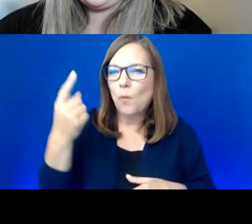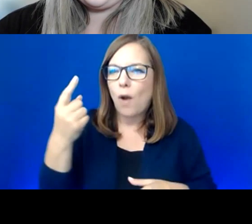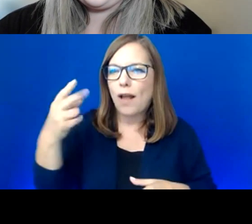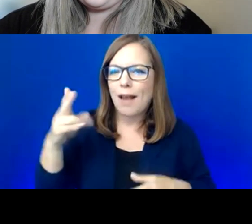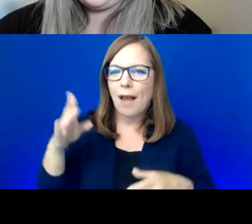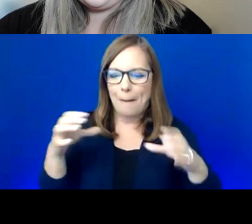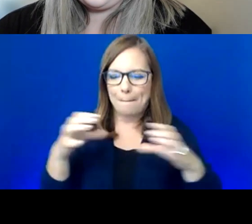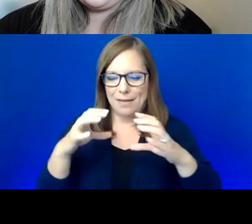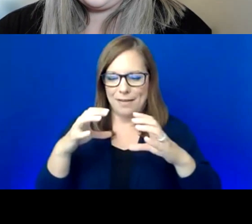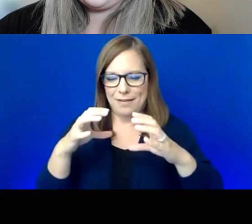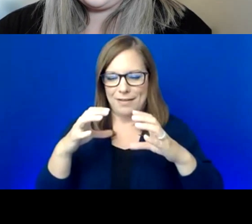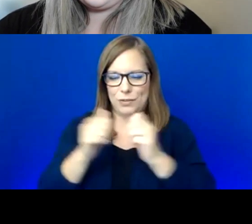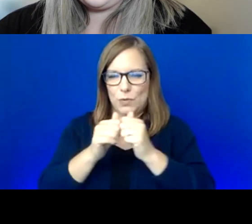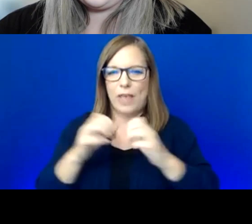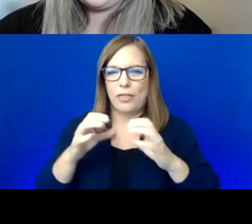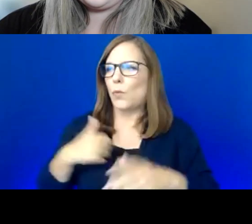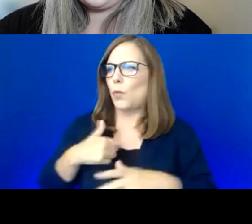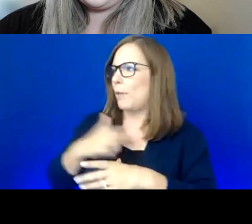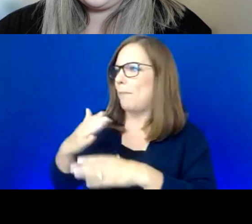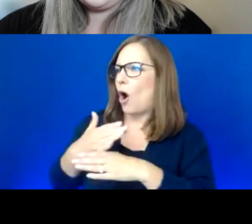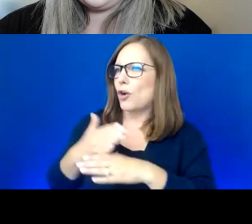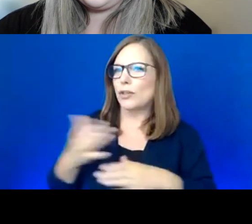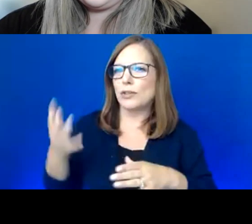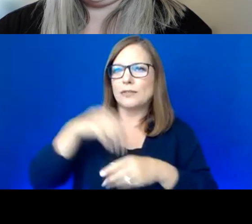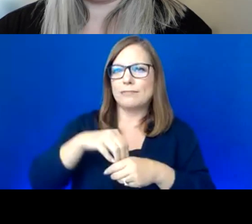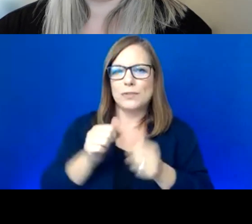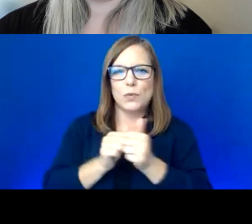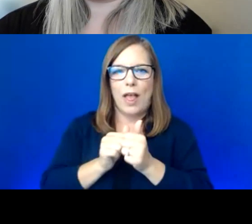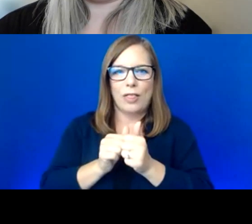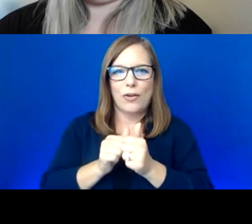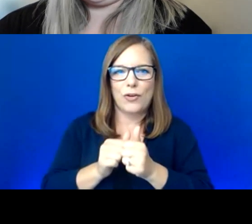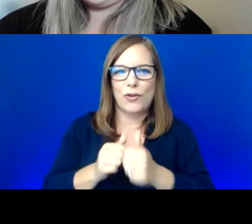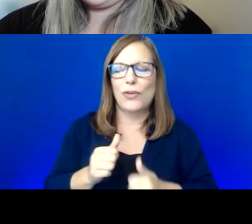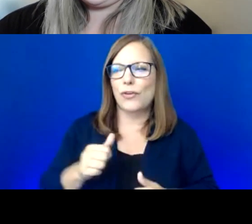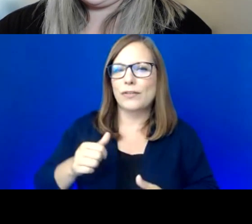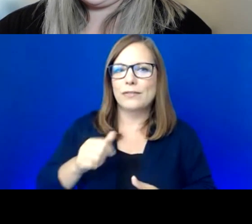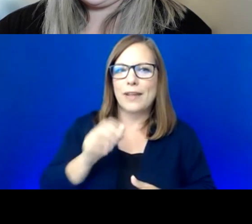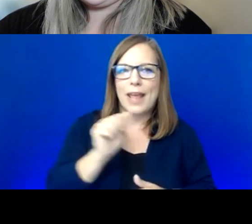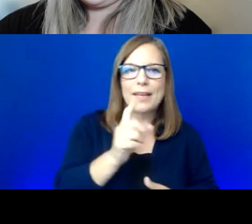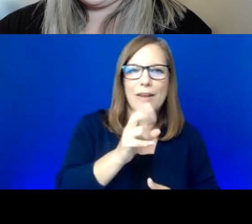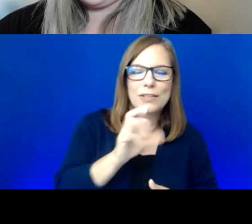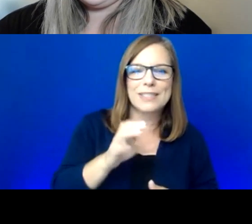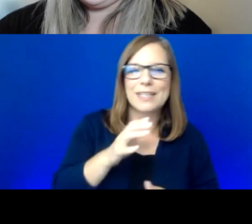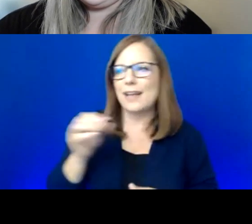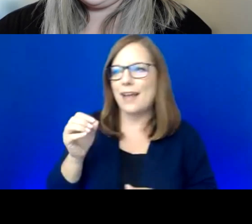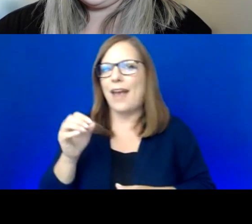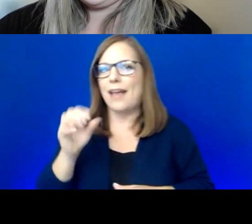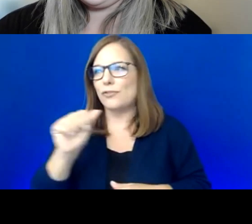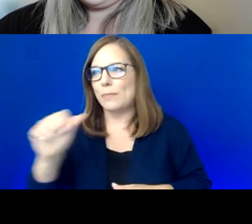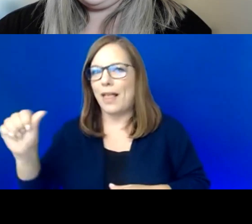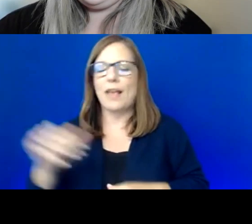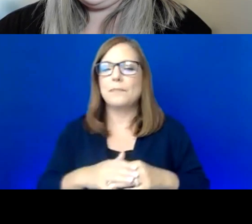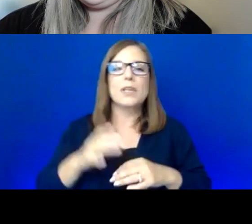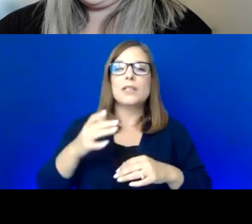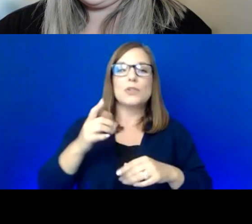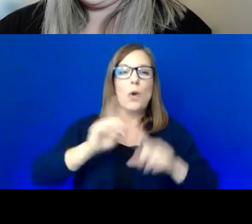yeah, we're partners in the middle of the hub. And in different counties,